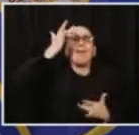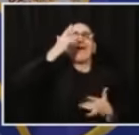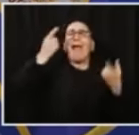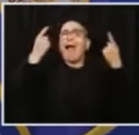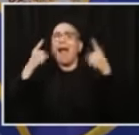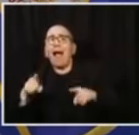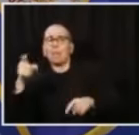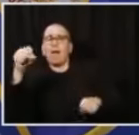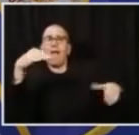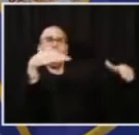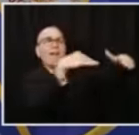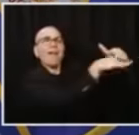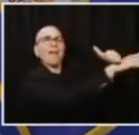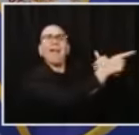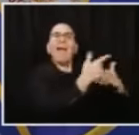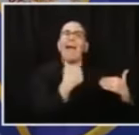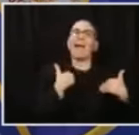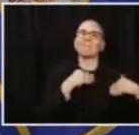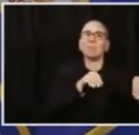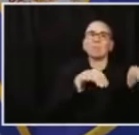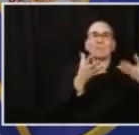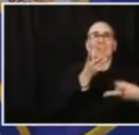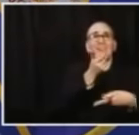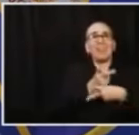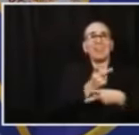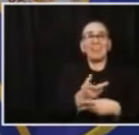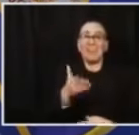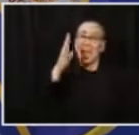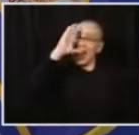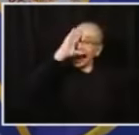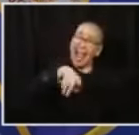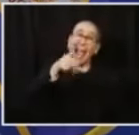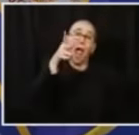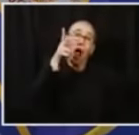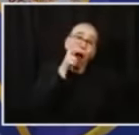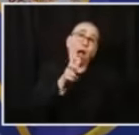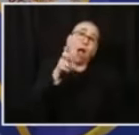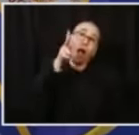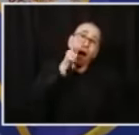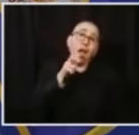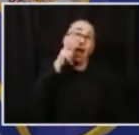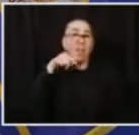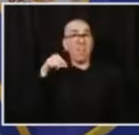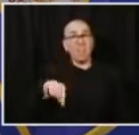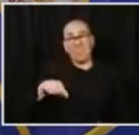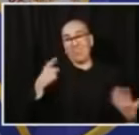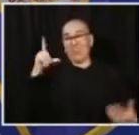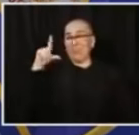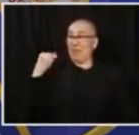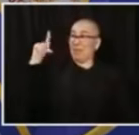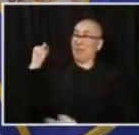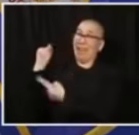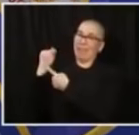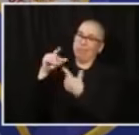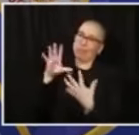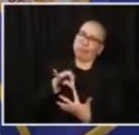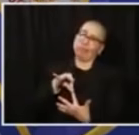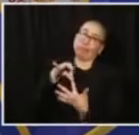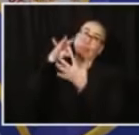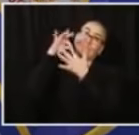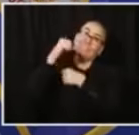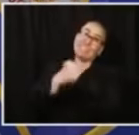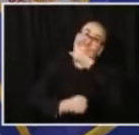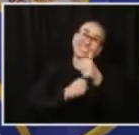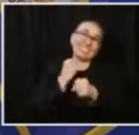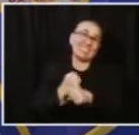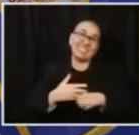These are extraordinary, unprecedented times. Though these specific vaccines are new, just as COVID itself is new, vaccines